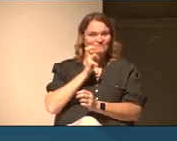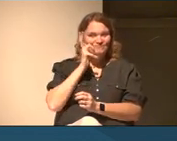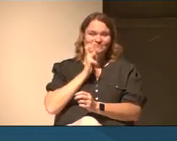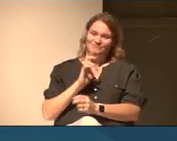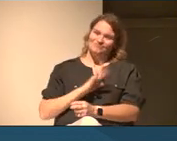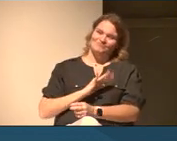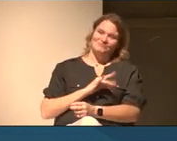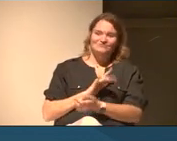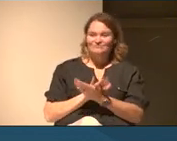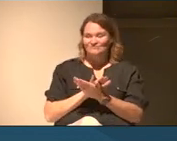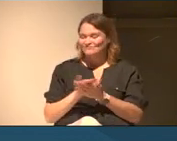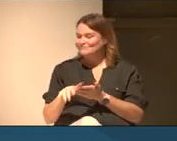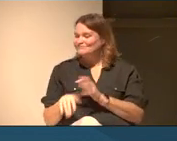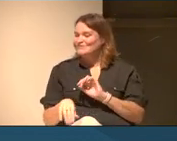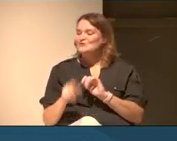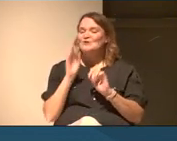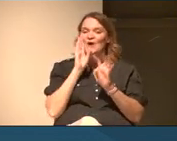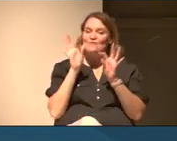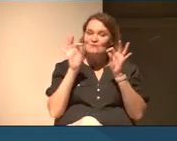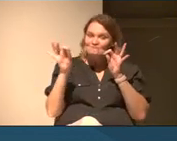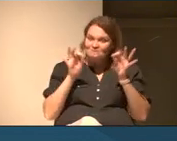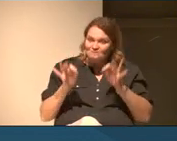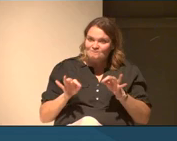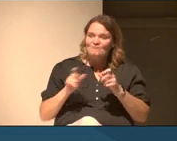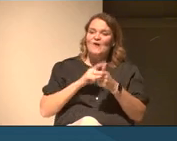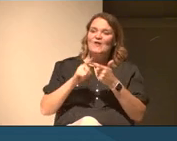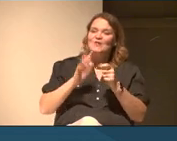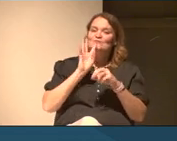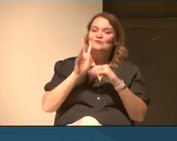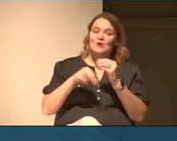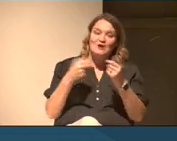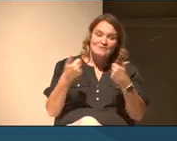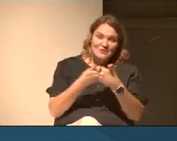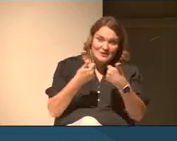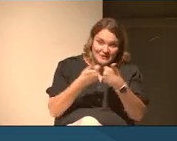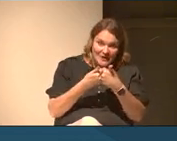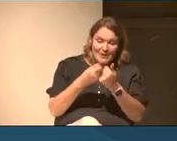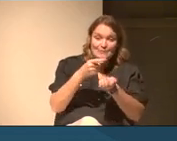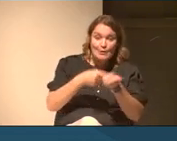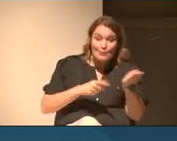quick walkthrough, and I'll go through kind of what the game is and what it does.